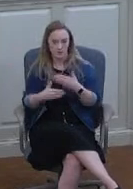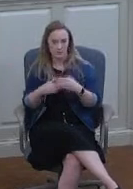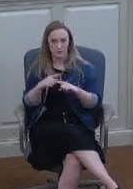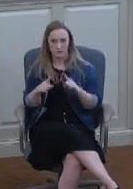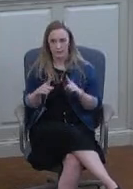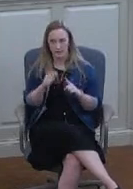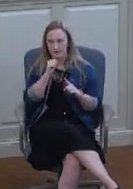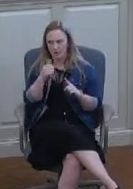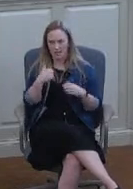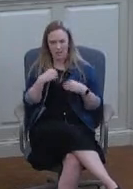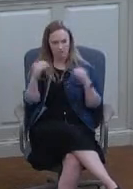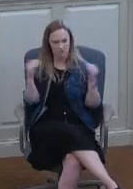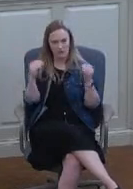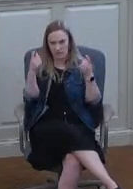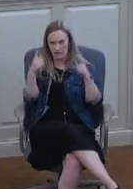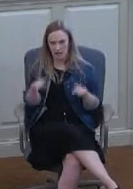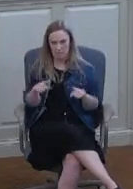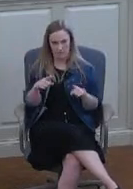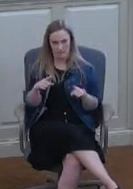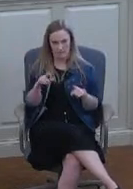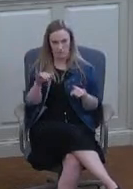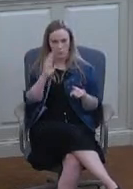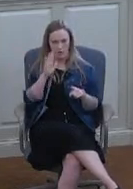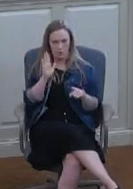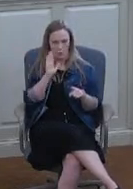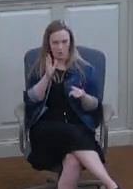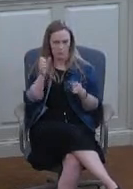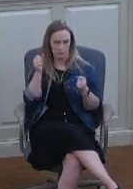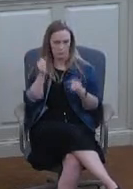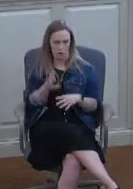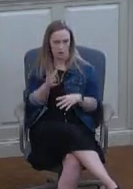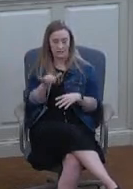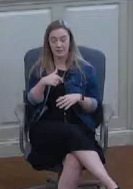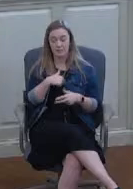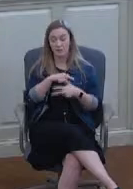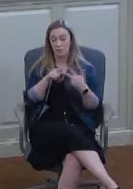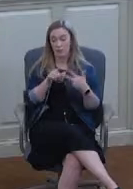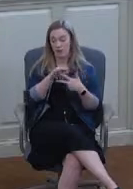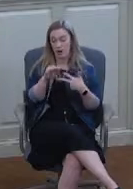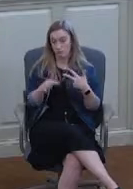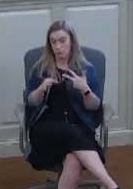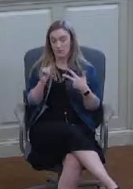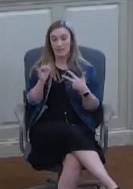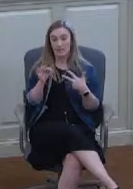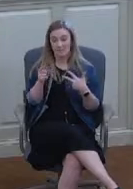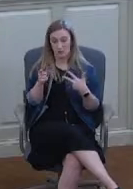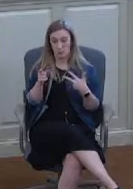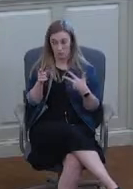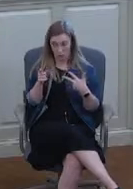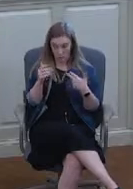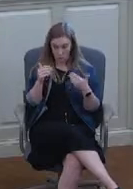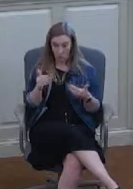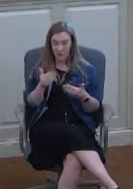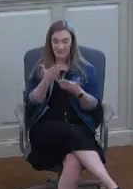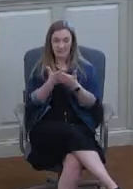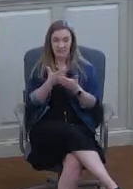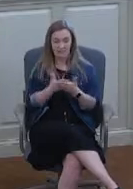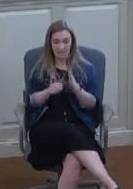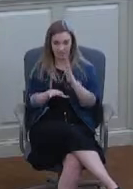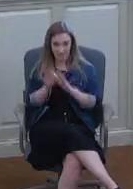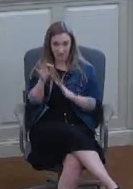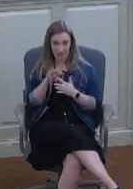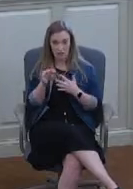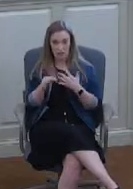that I know of that would trigger that. So those are kind of the three options. If you do the fact-finding option, that's going to trigger